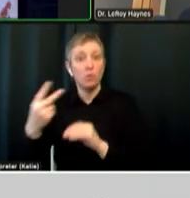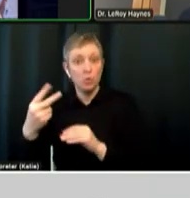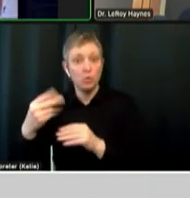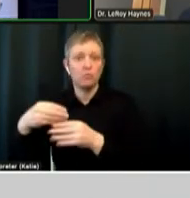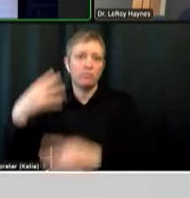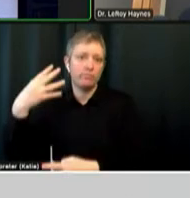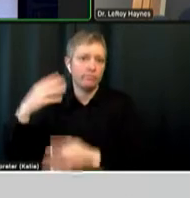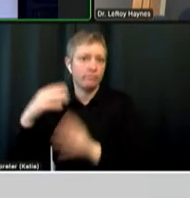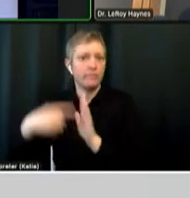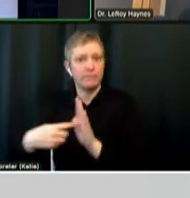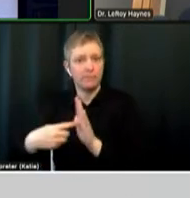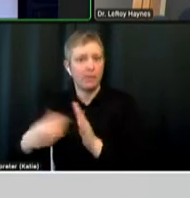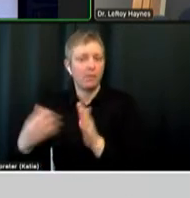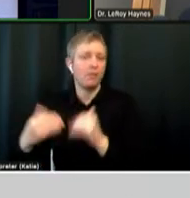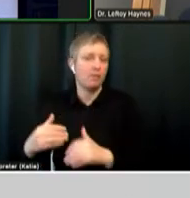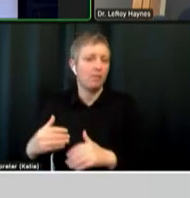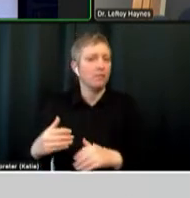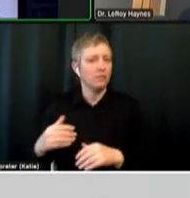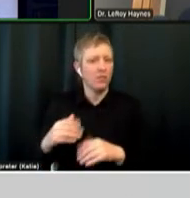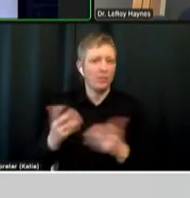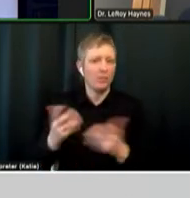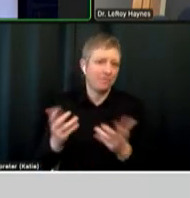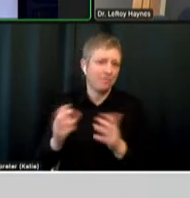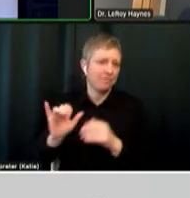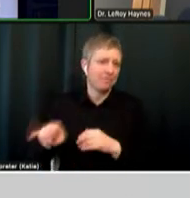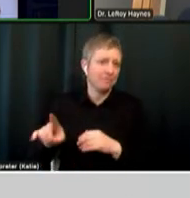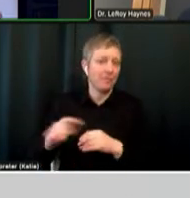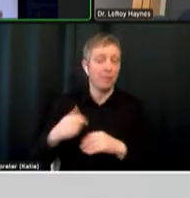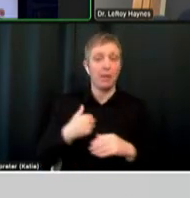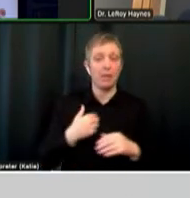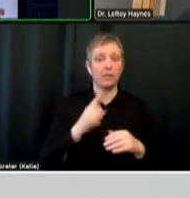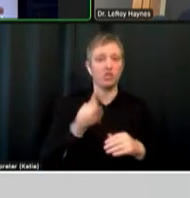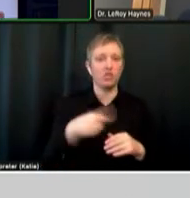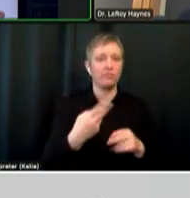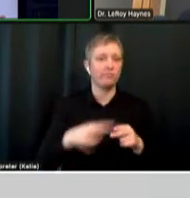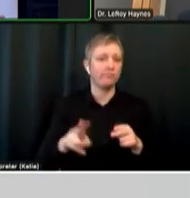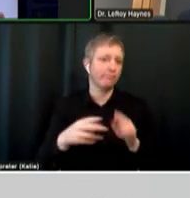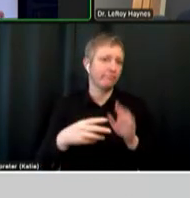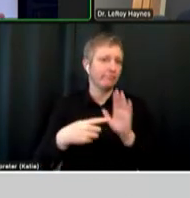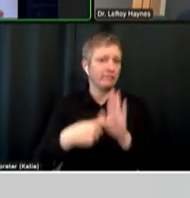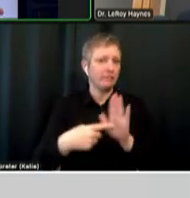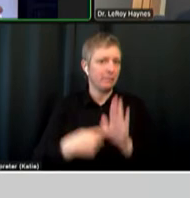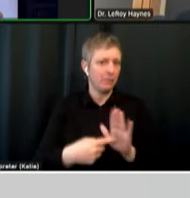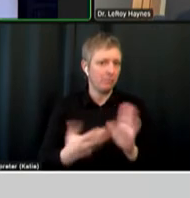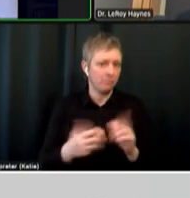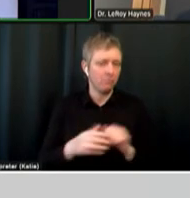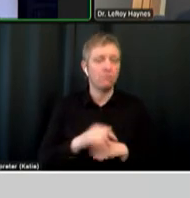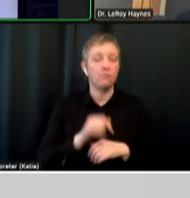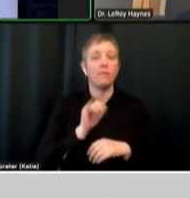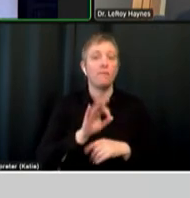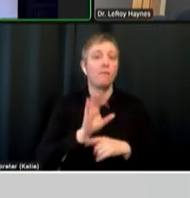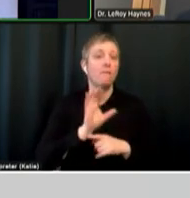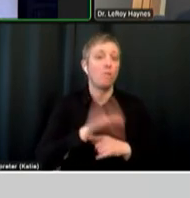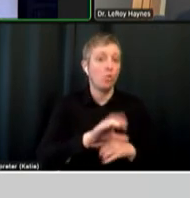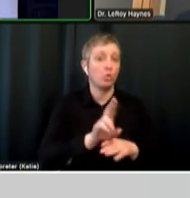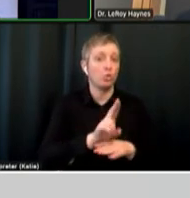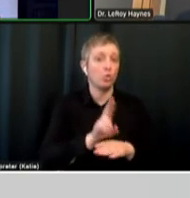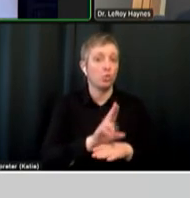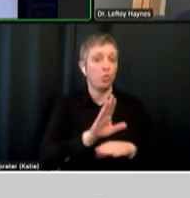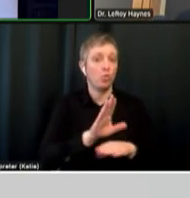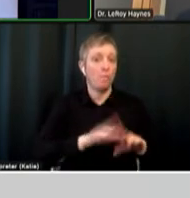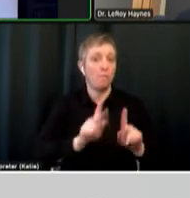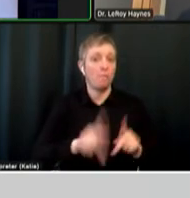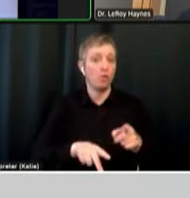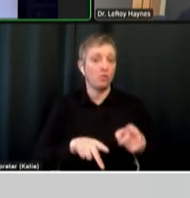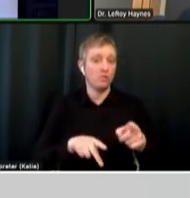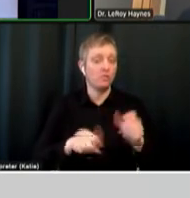instances, a few other examples are when there's a use of force on a person who has an actual or